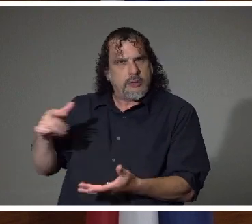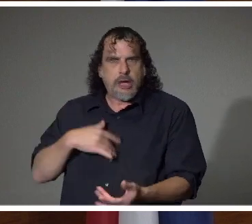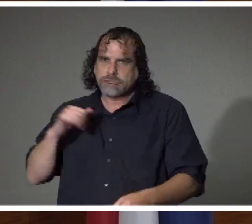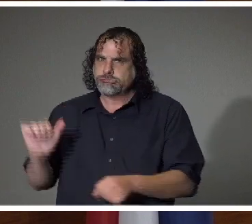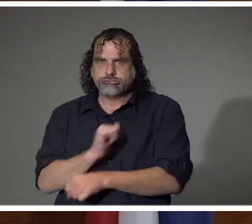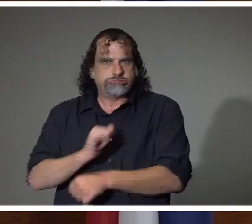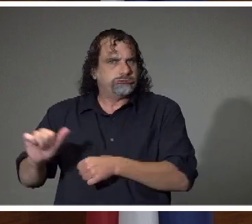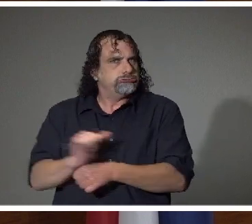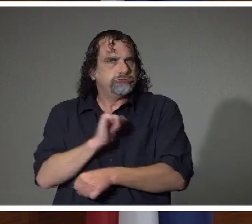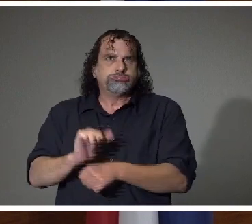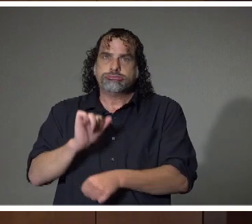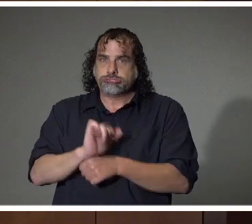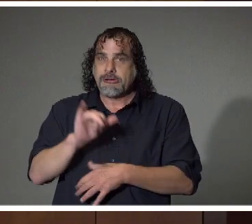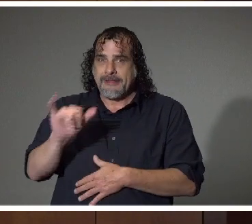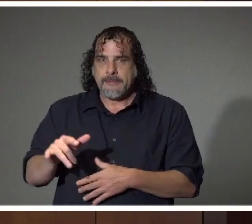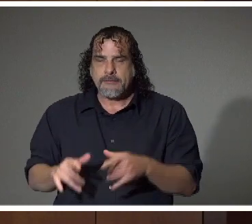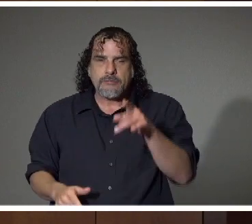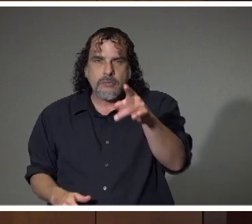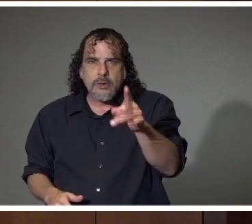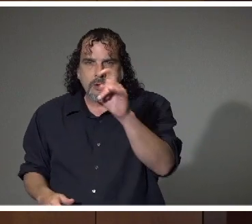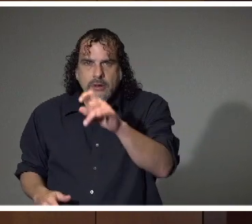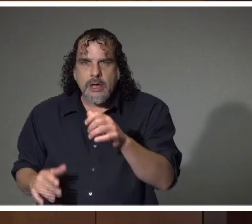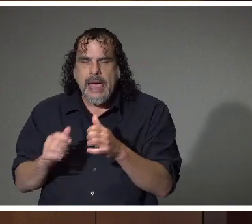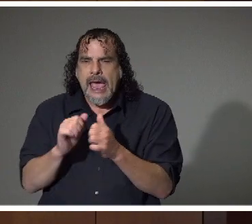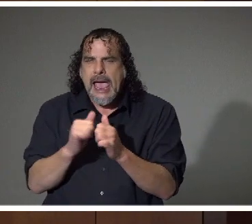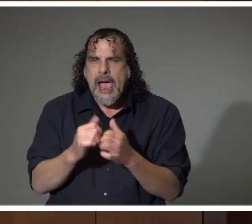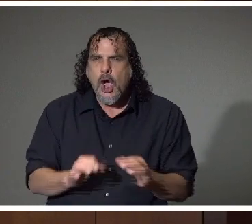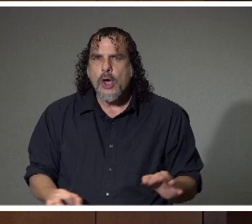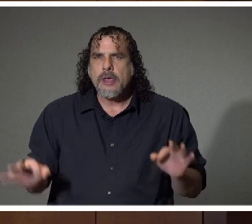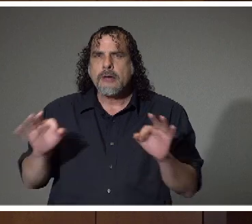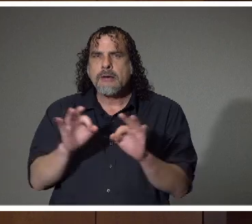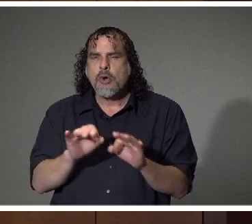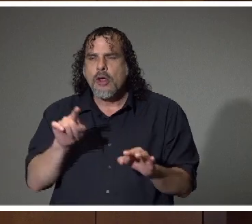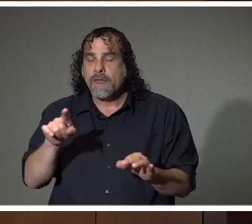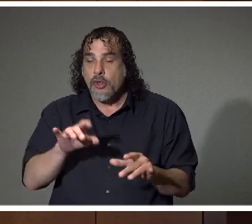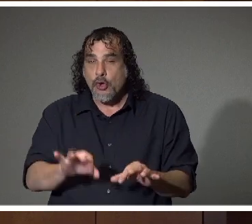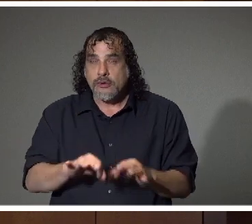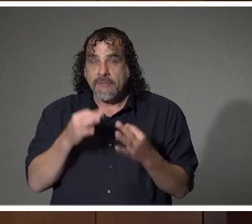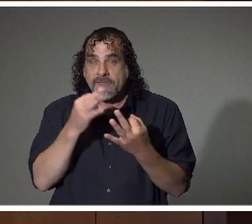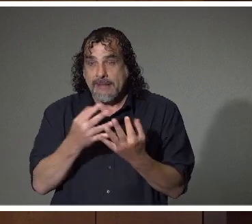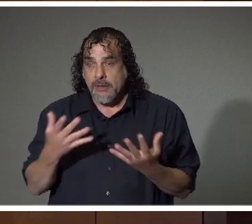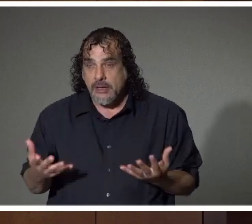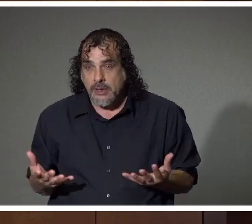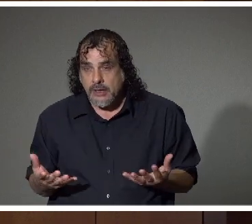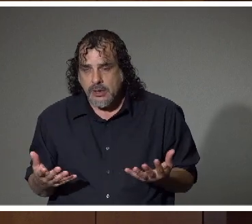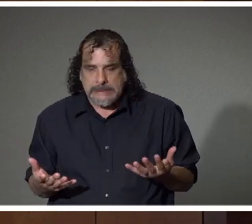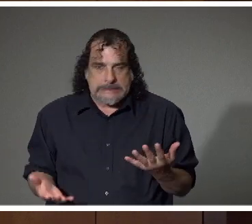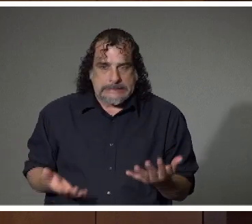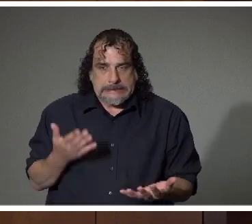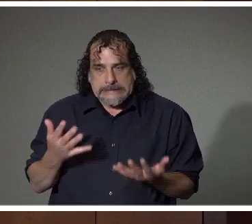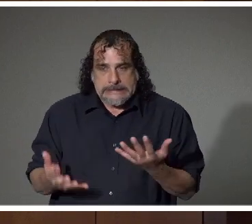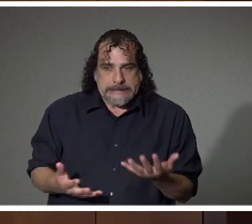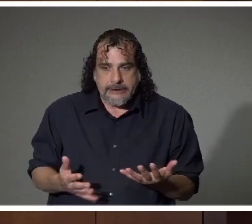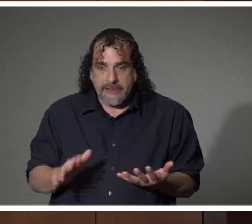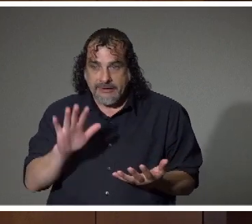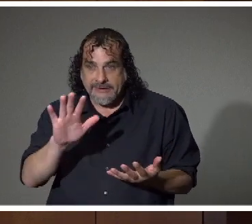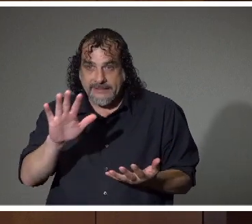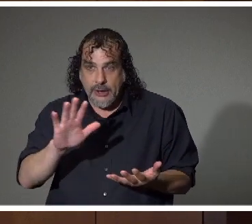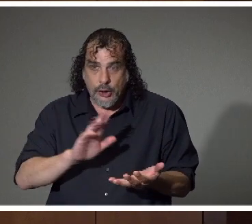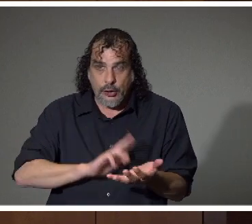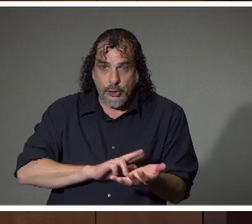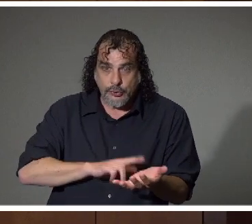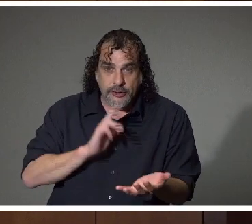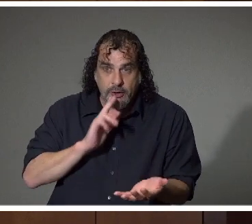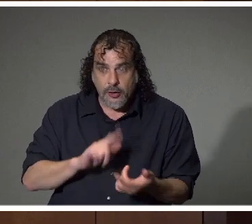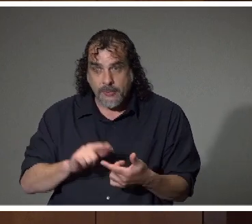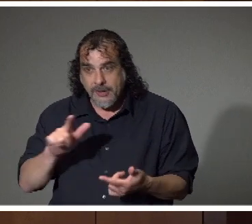board all the way. So. How important is it for those families that have been kind of wondering if it's their facility or what's